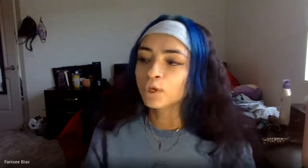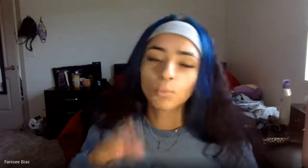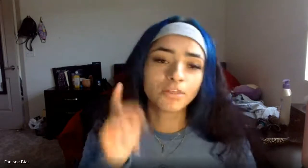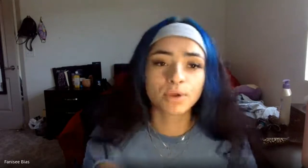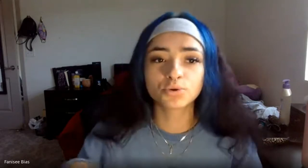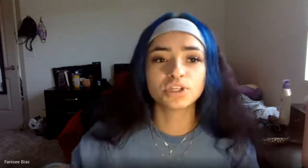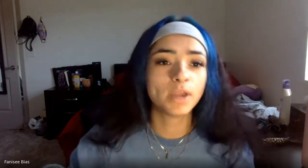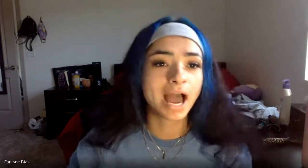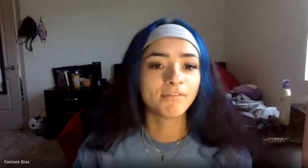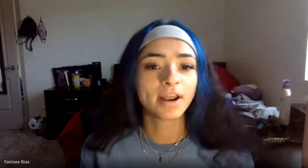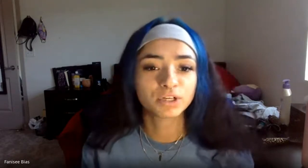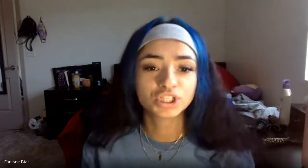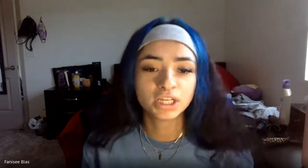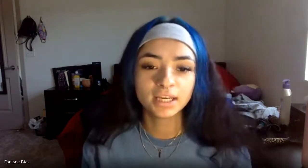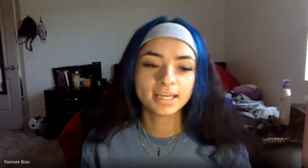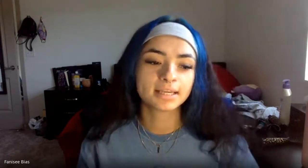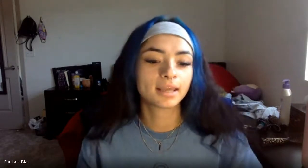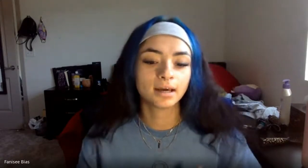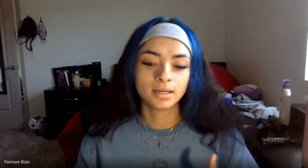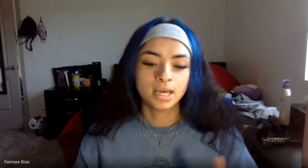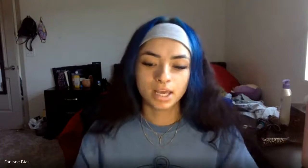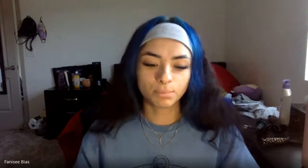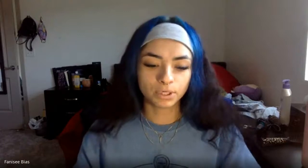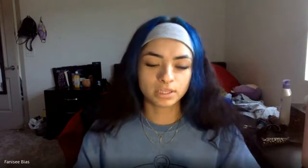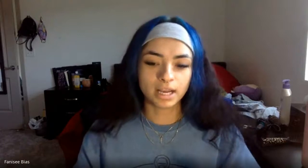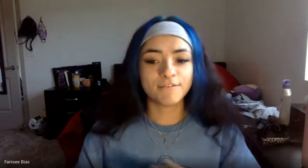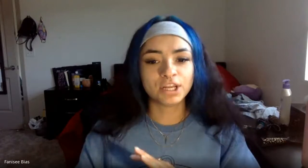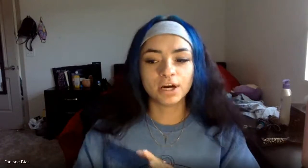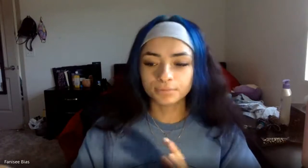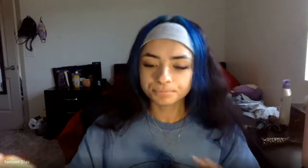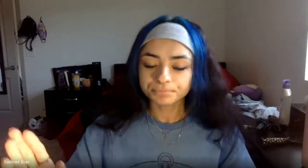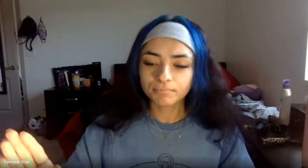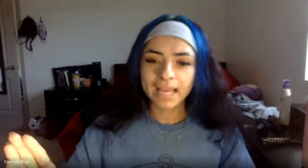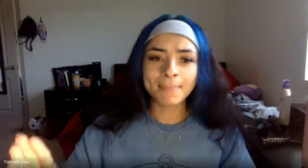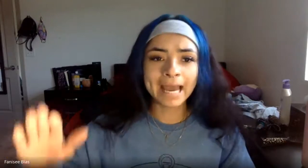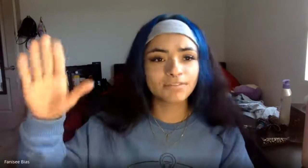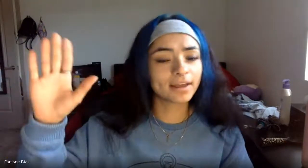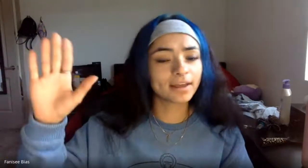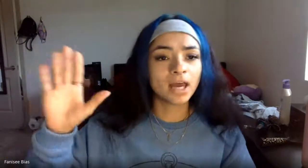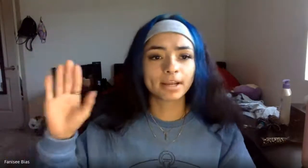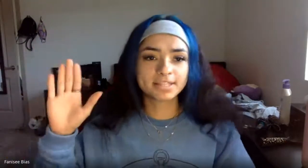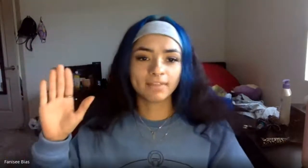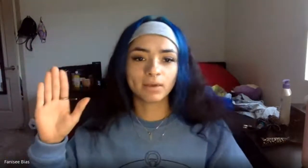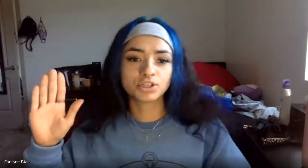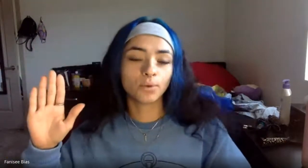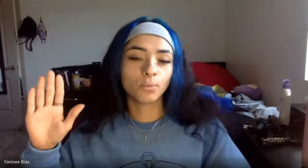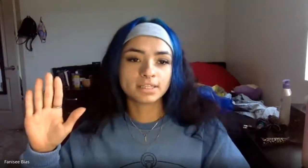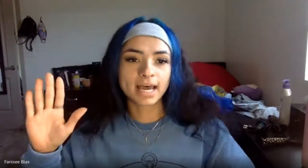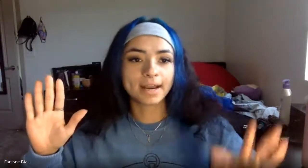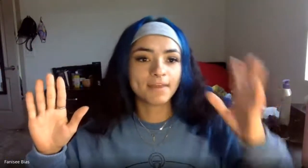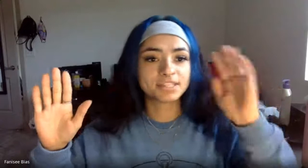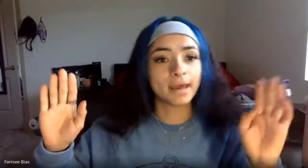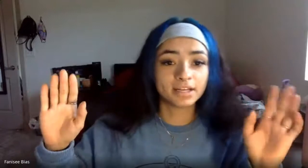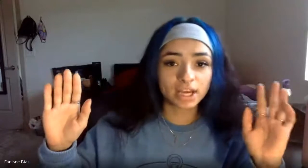But one of the resources we have on our sheet is like is a person in a video, and they have like American Sign Language on